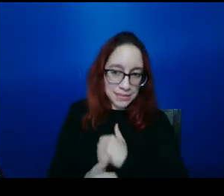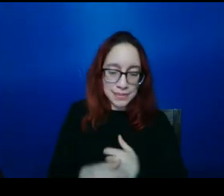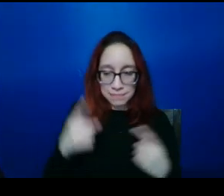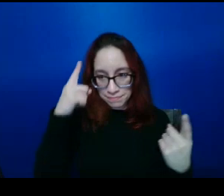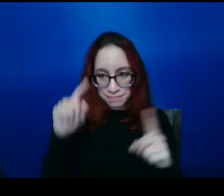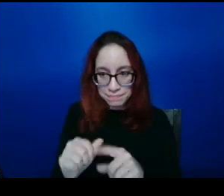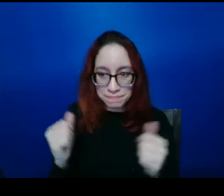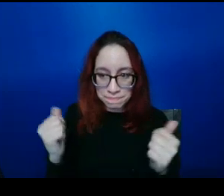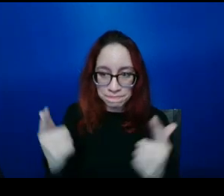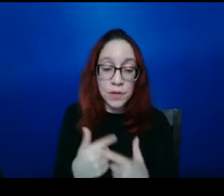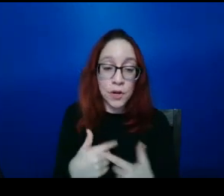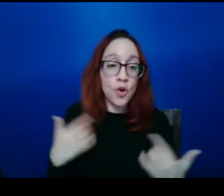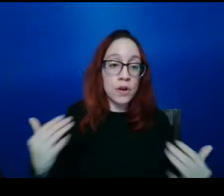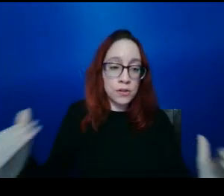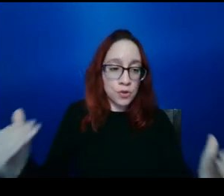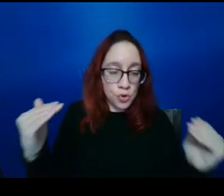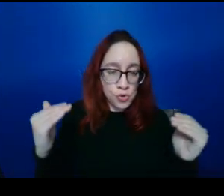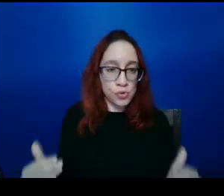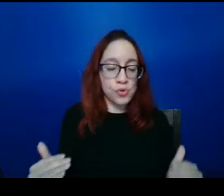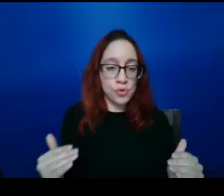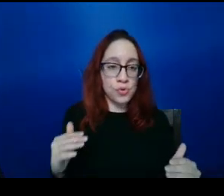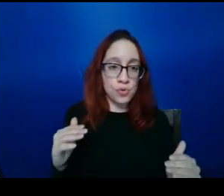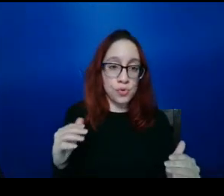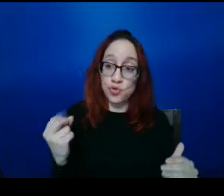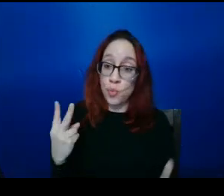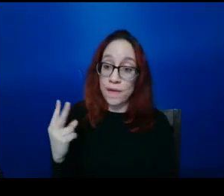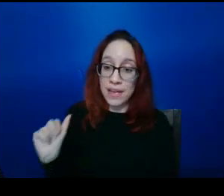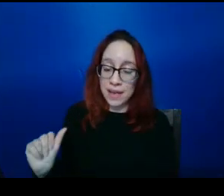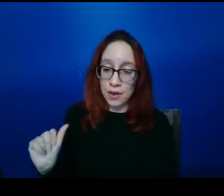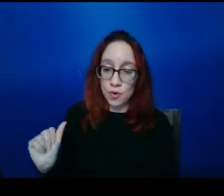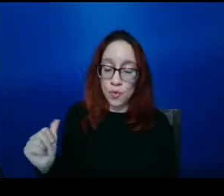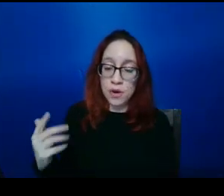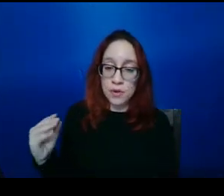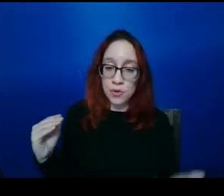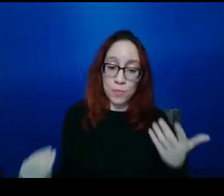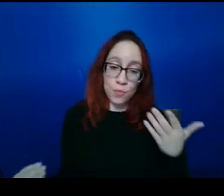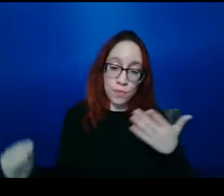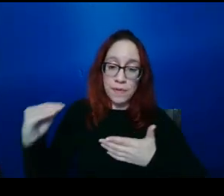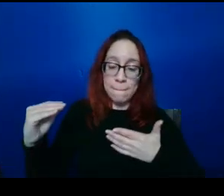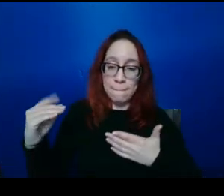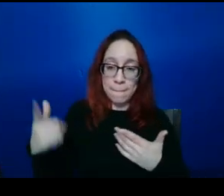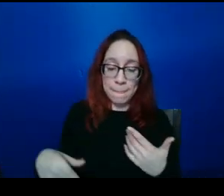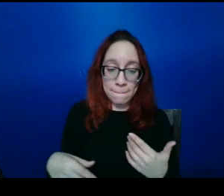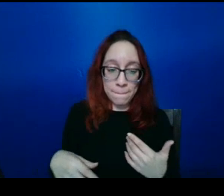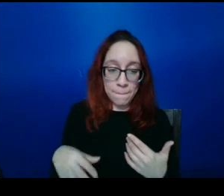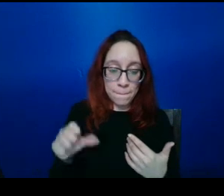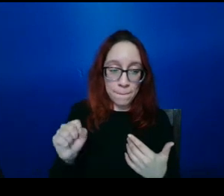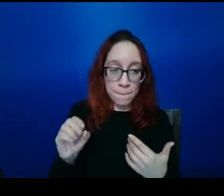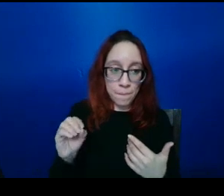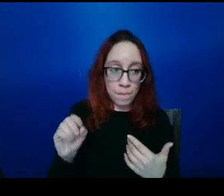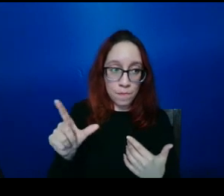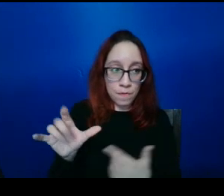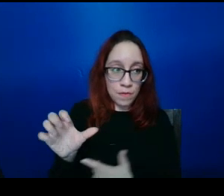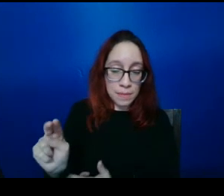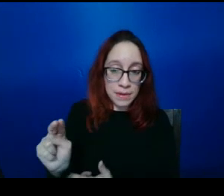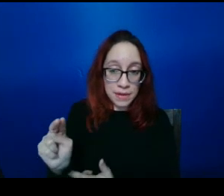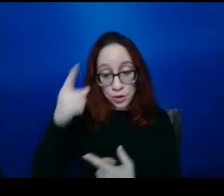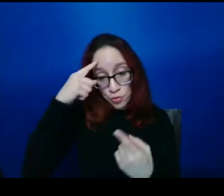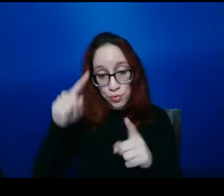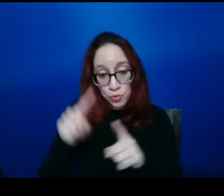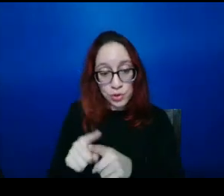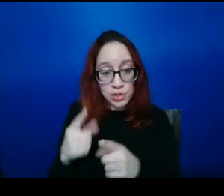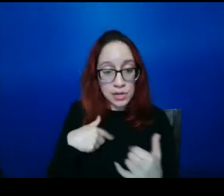unanimously. We are now moving on to item 12A, which we have moved up. This is the settlement agreement, in which time I will